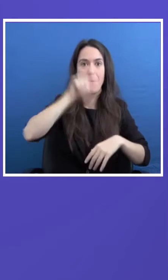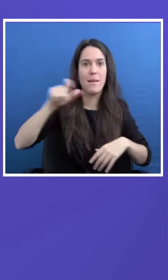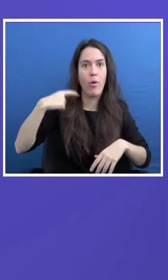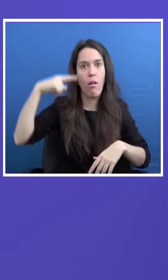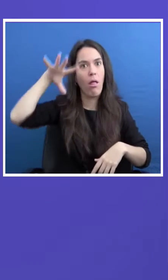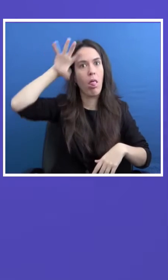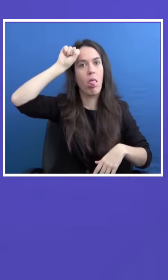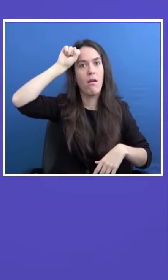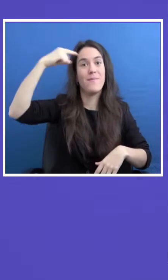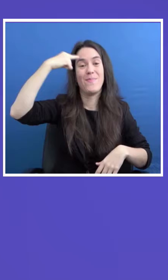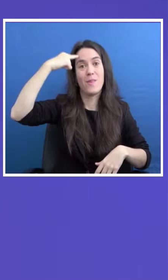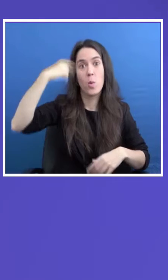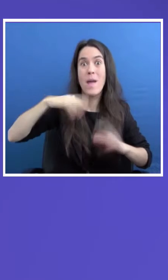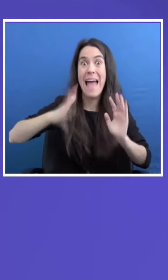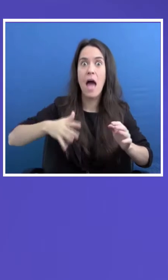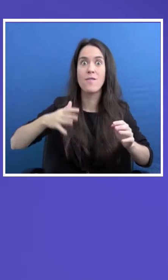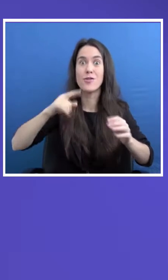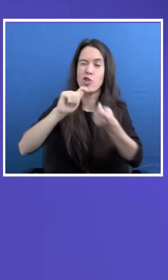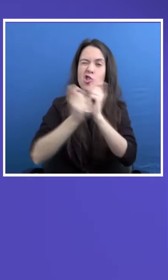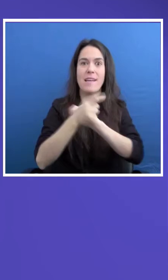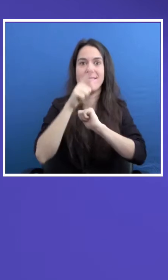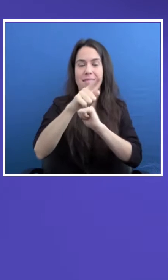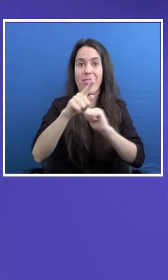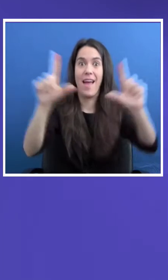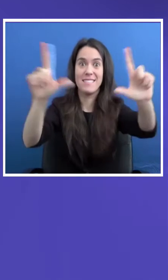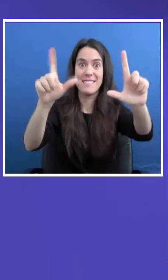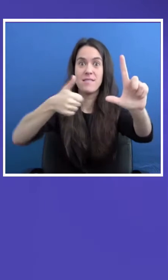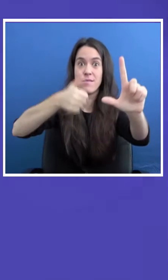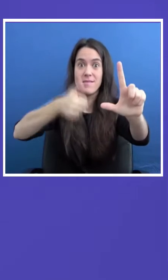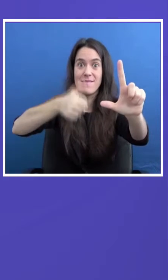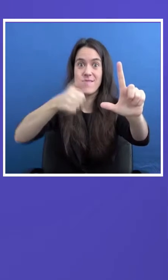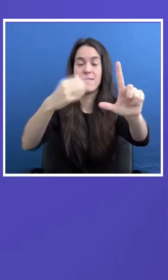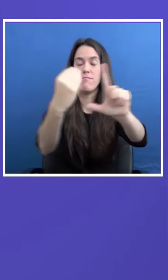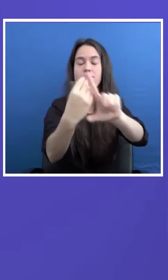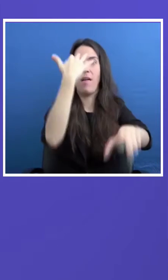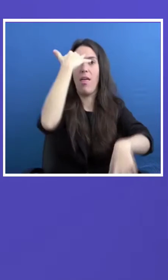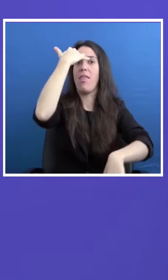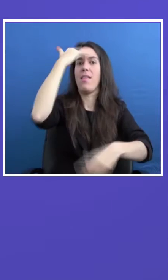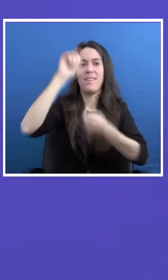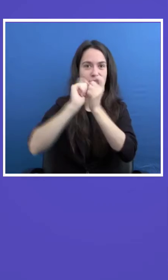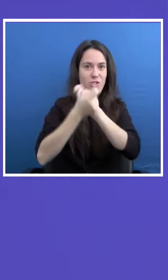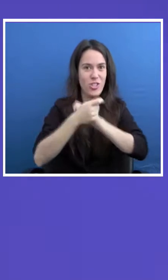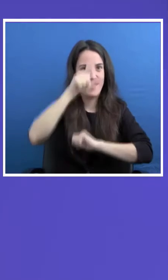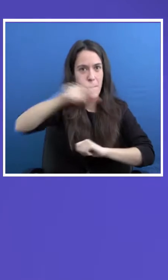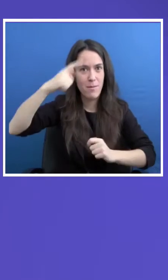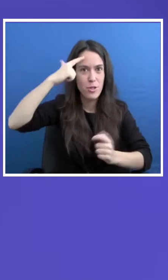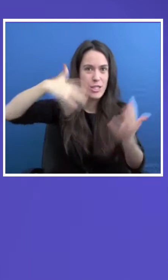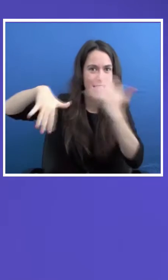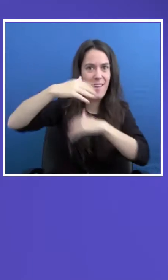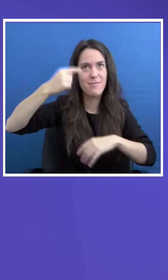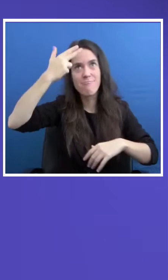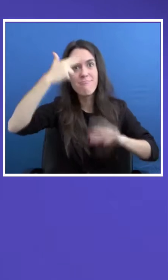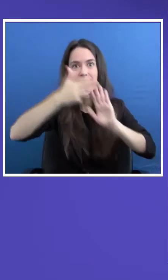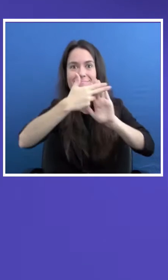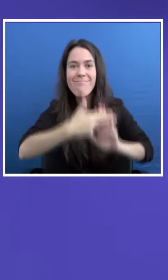and infiltrate that arena so that we can change the stereotypes and the image of the